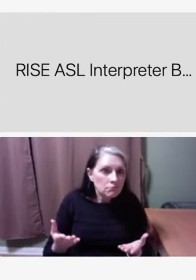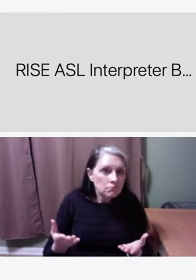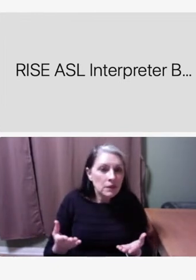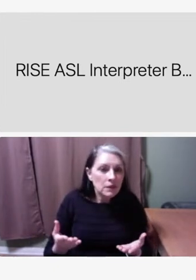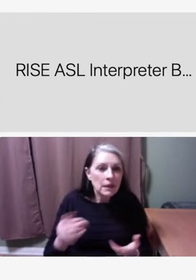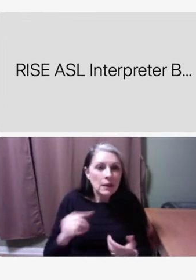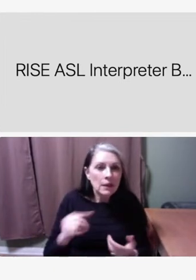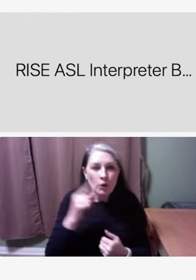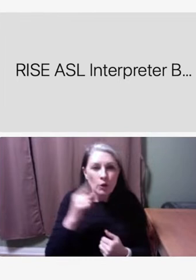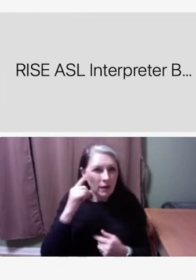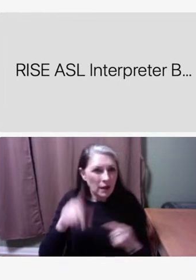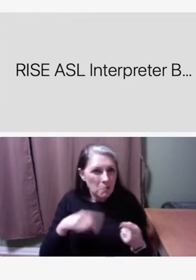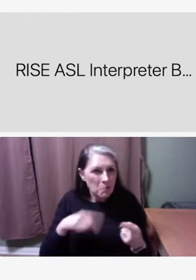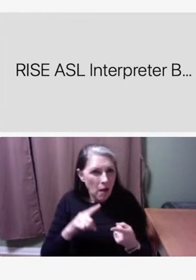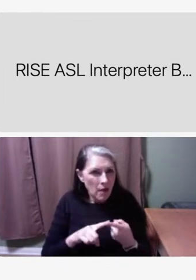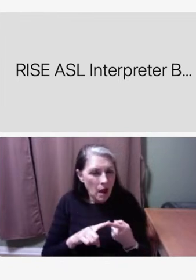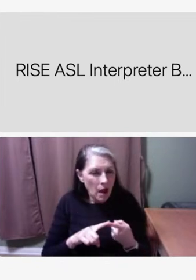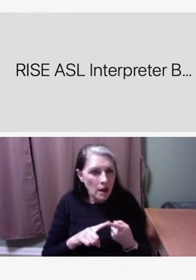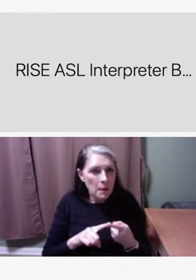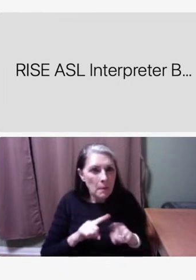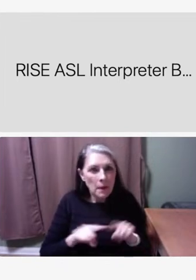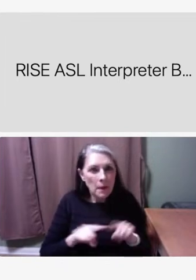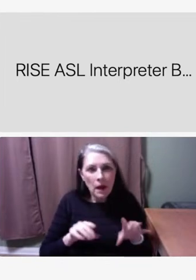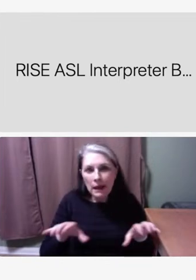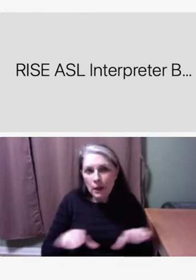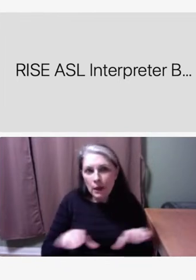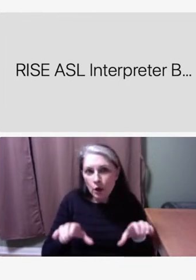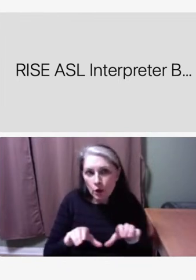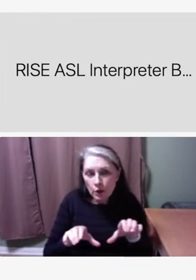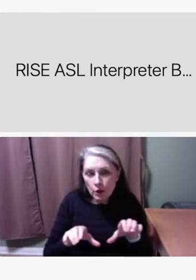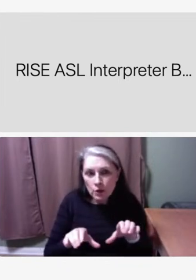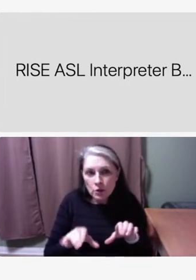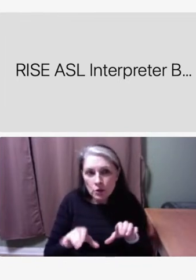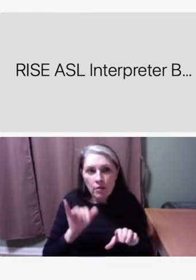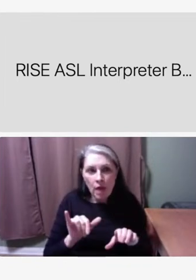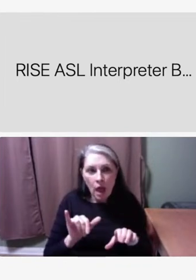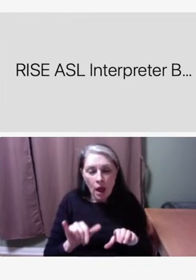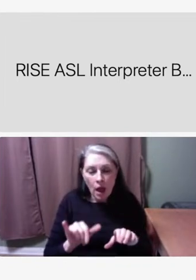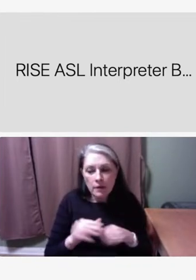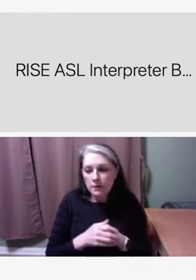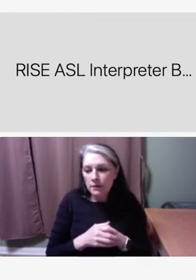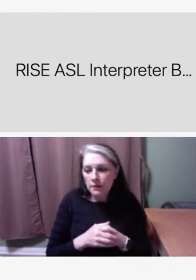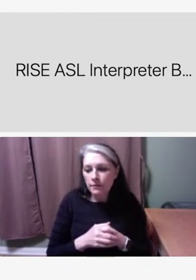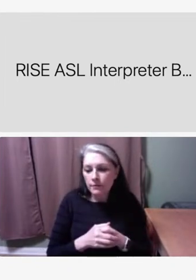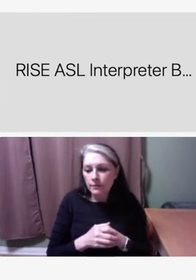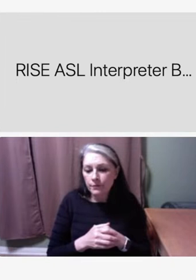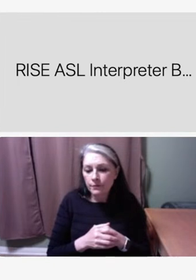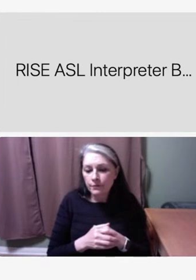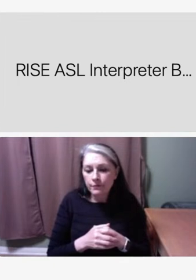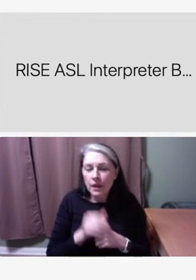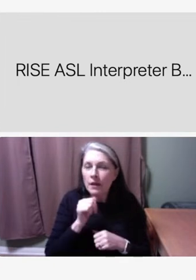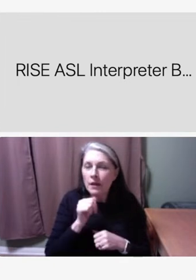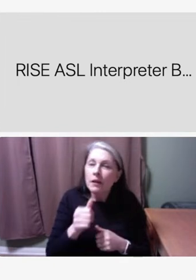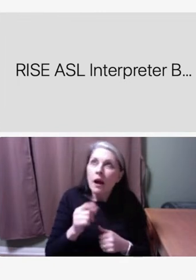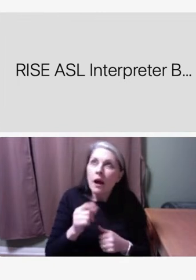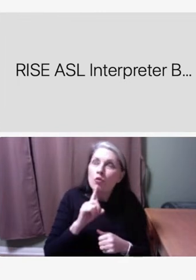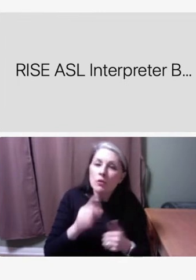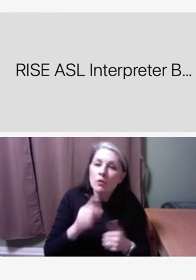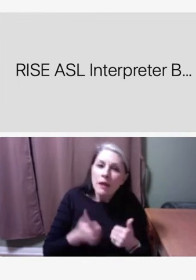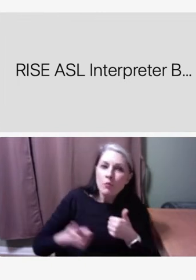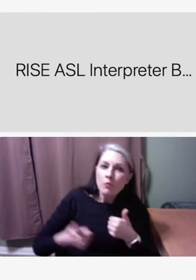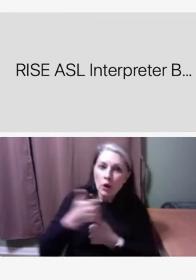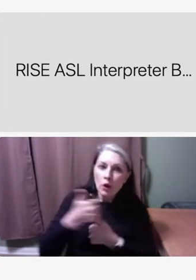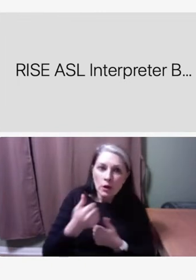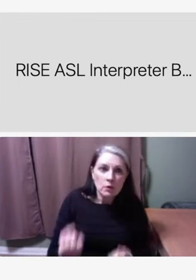to make that I don't want to say a priority because there's so many priorities, but make sure that kids